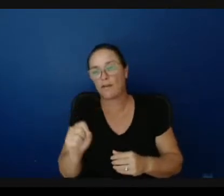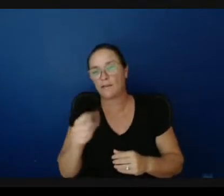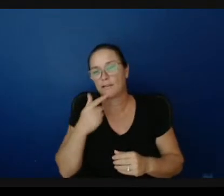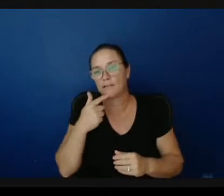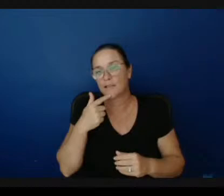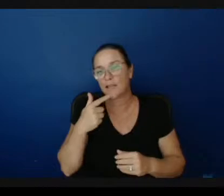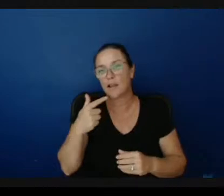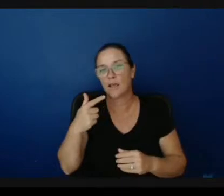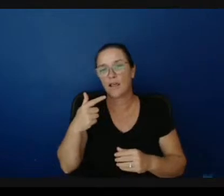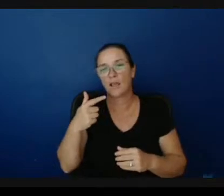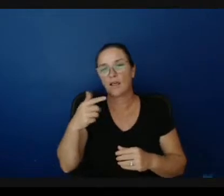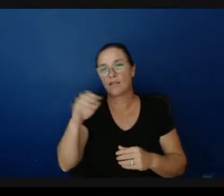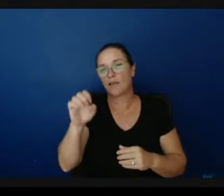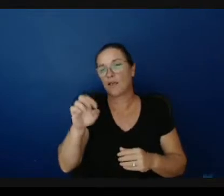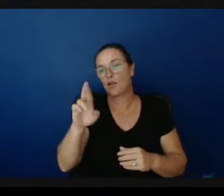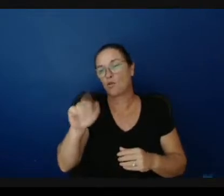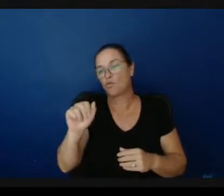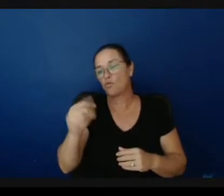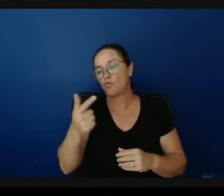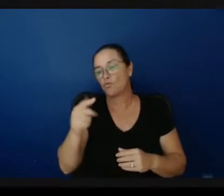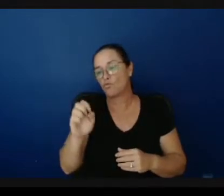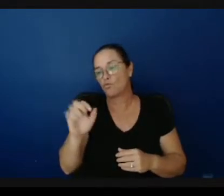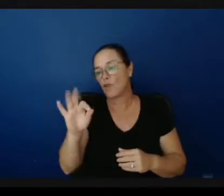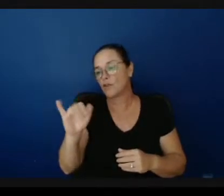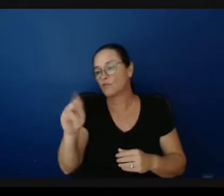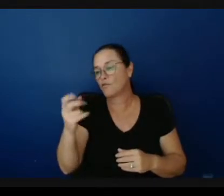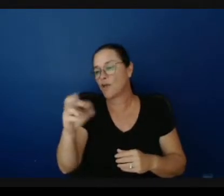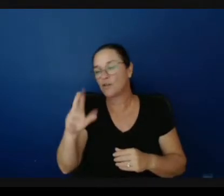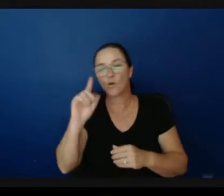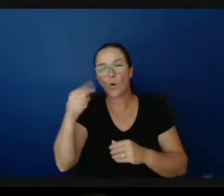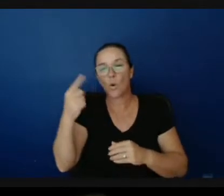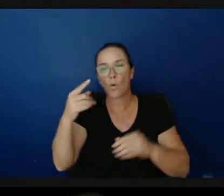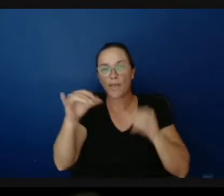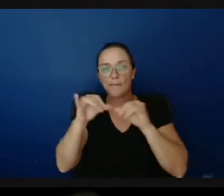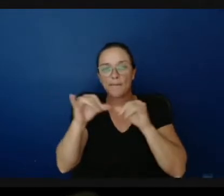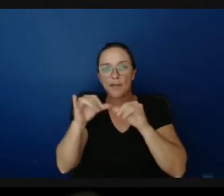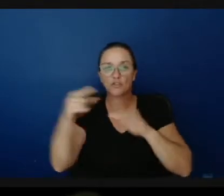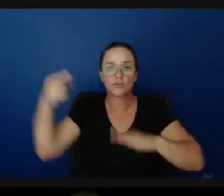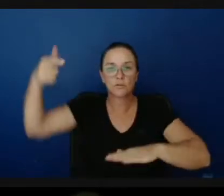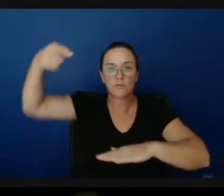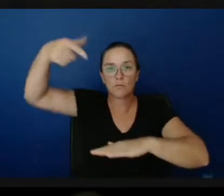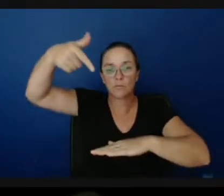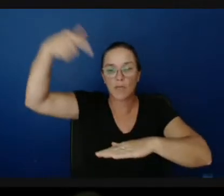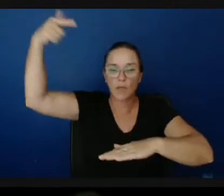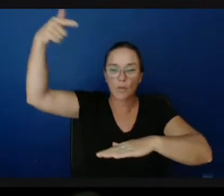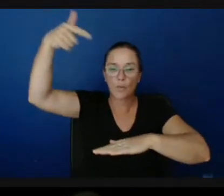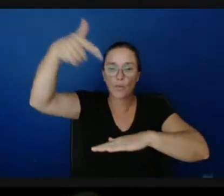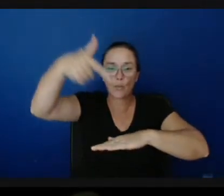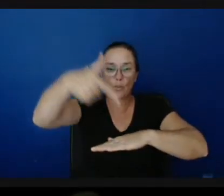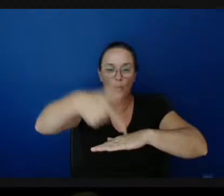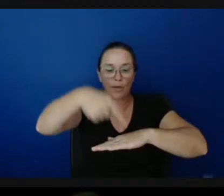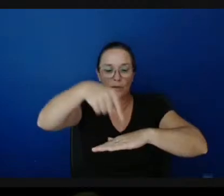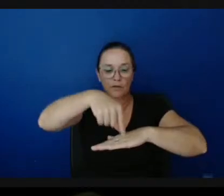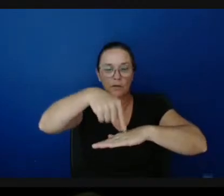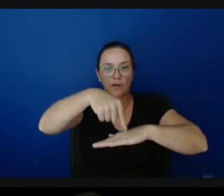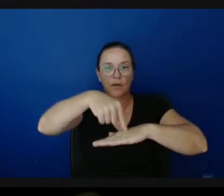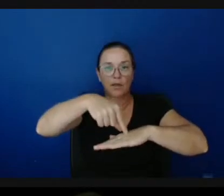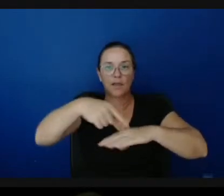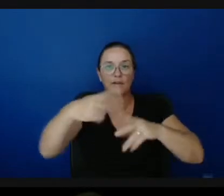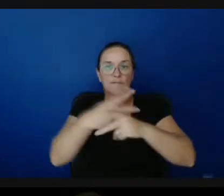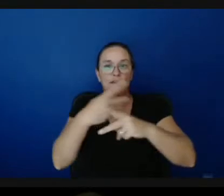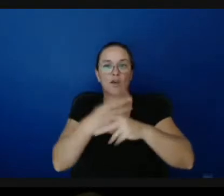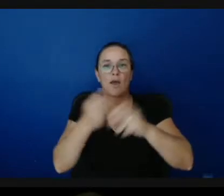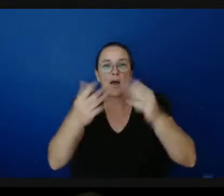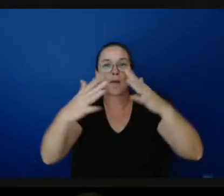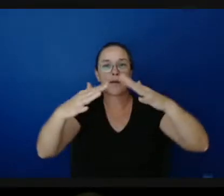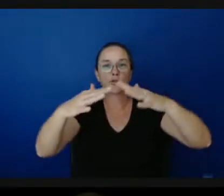that measures the elevation is only focused on one part of the crater floor, likely in here, since they're talking about how much it's sagged since then, which is